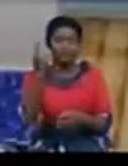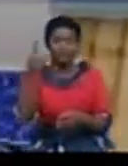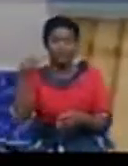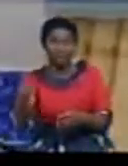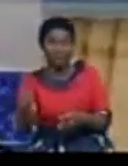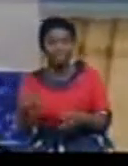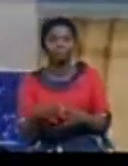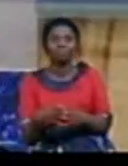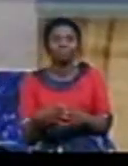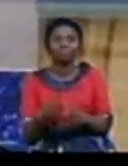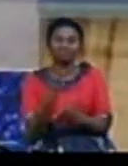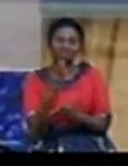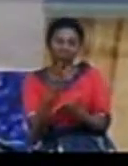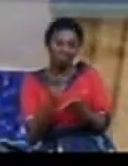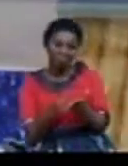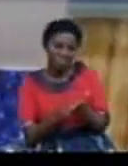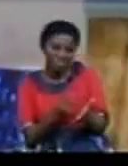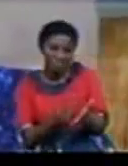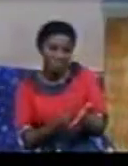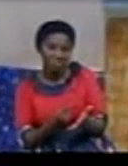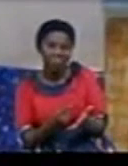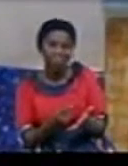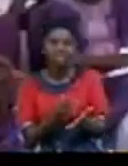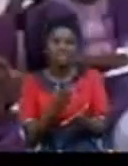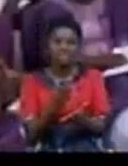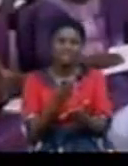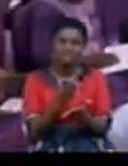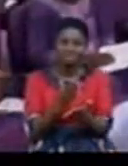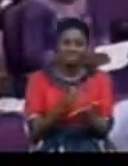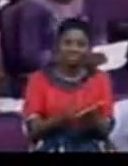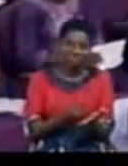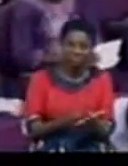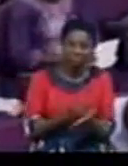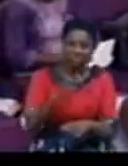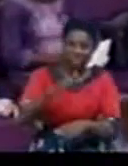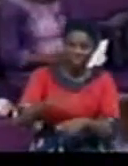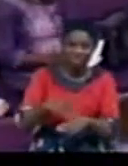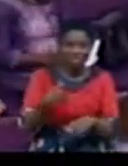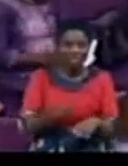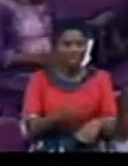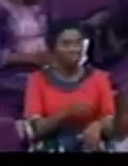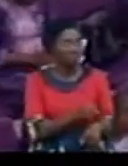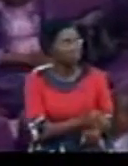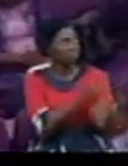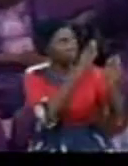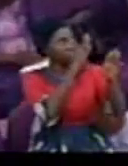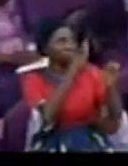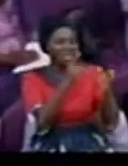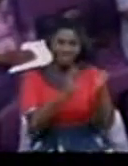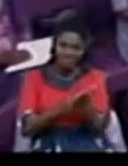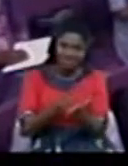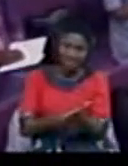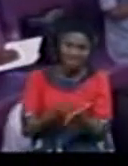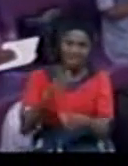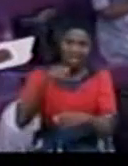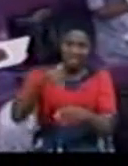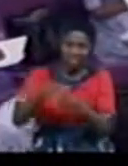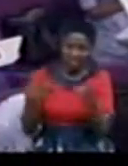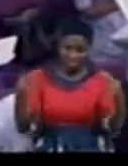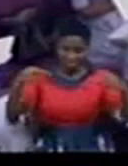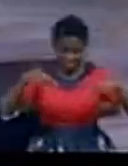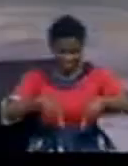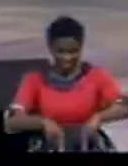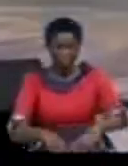we're in the valley, sometimes we're on the mountaintop. Sometimes the love depends on the